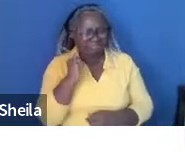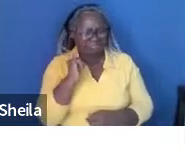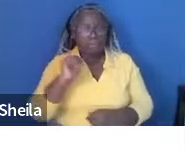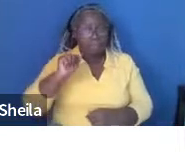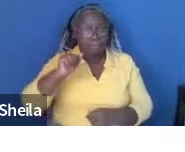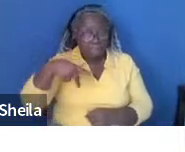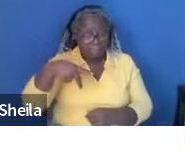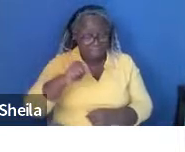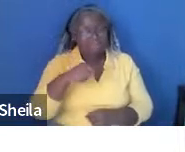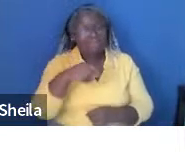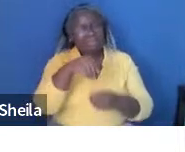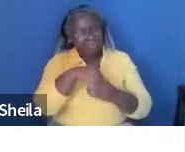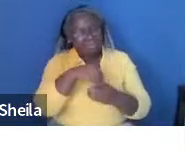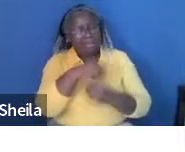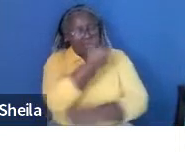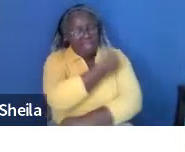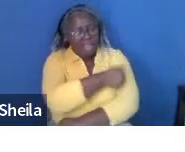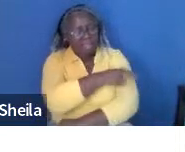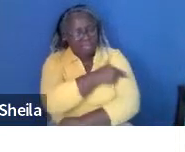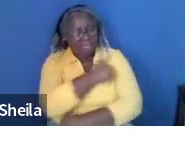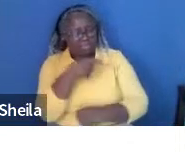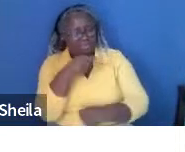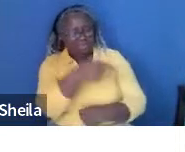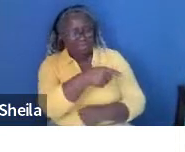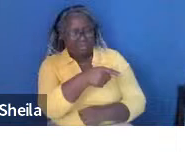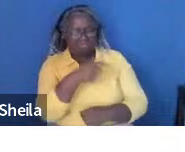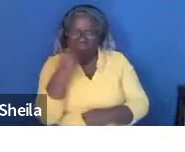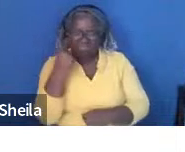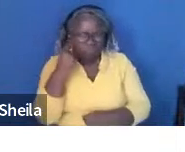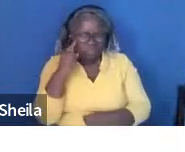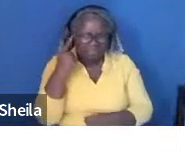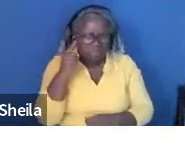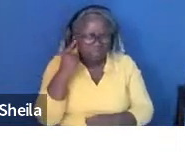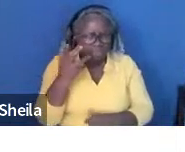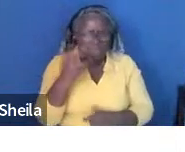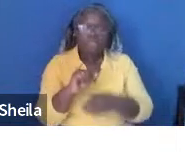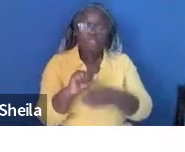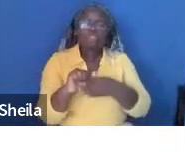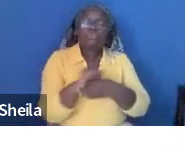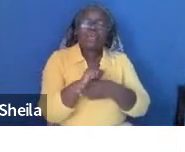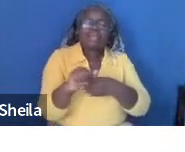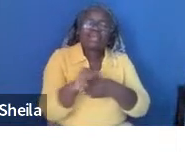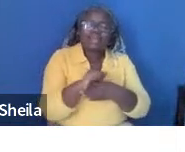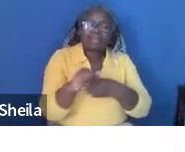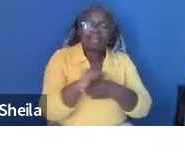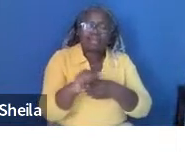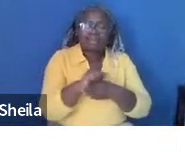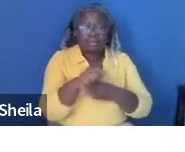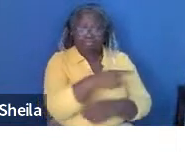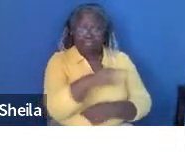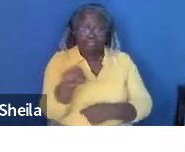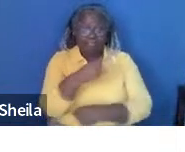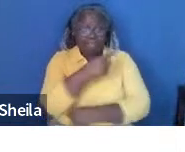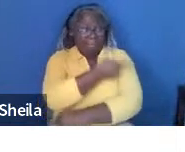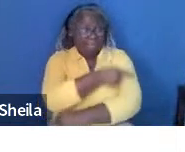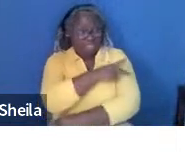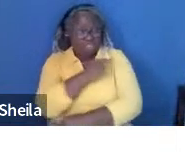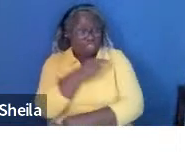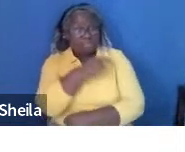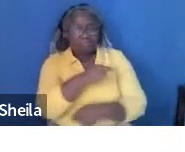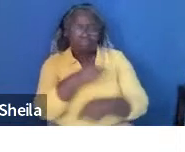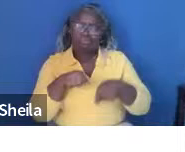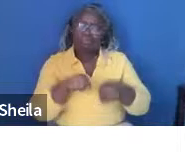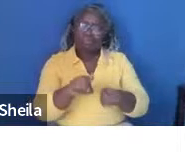to train our patients that are going through rehab how to get in and out of a bed in a